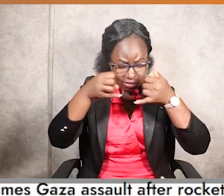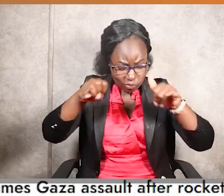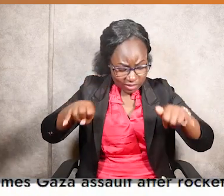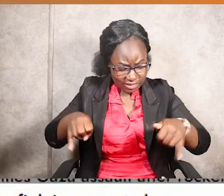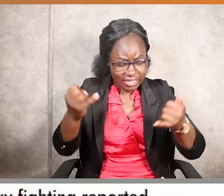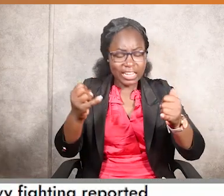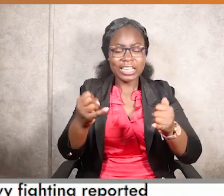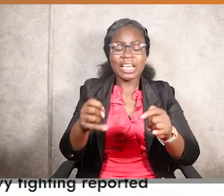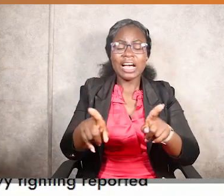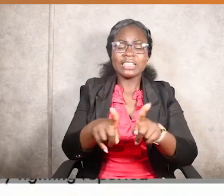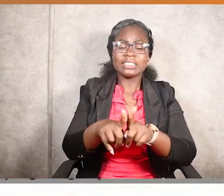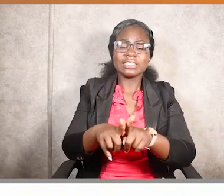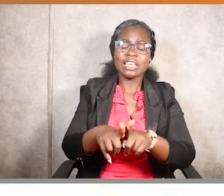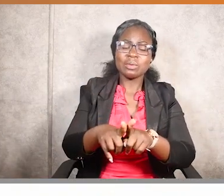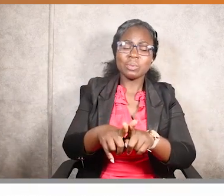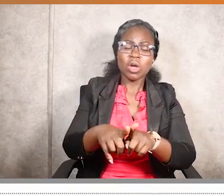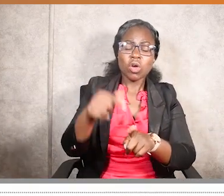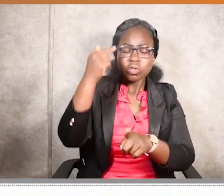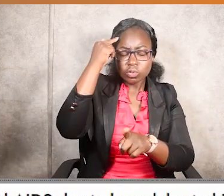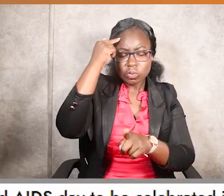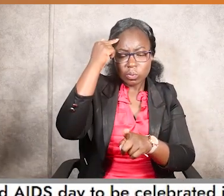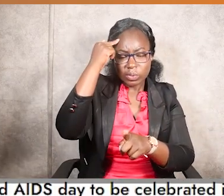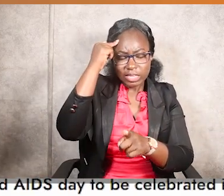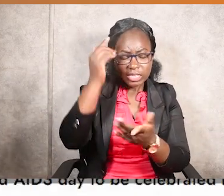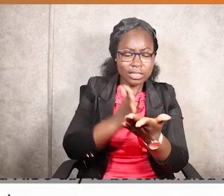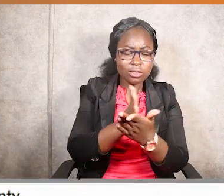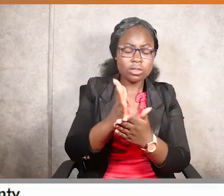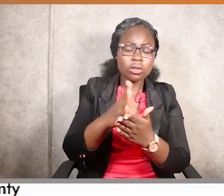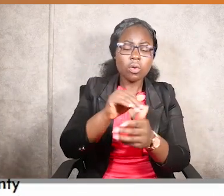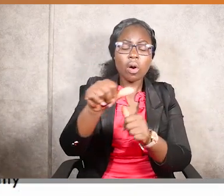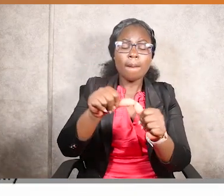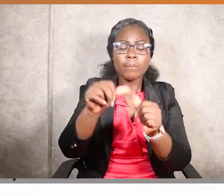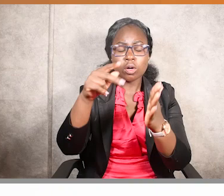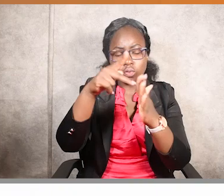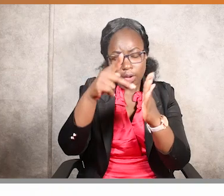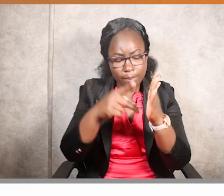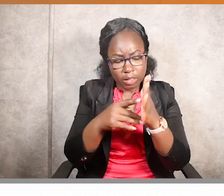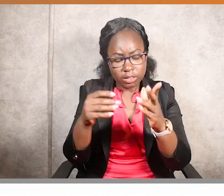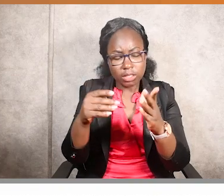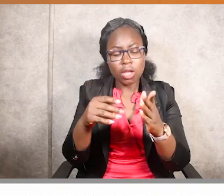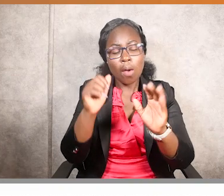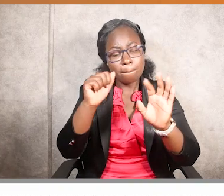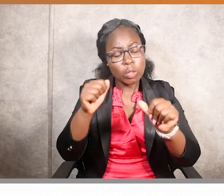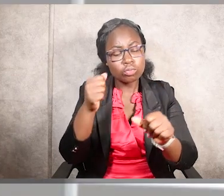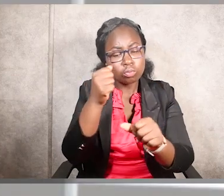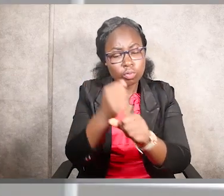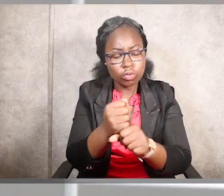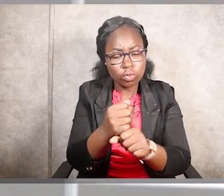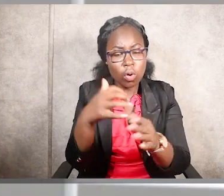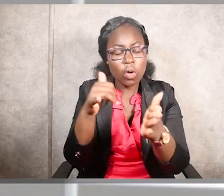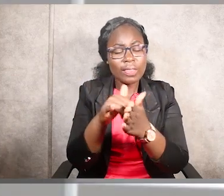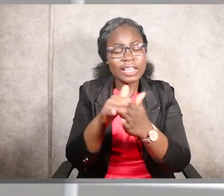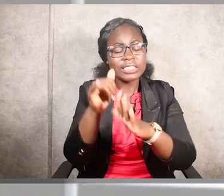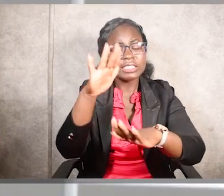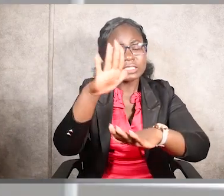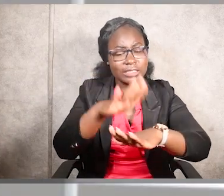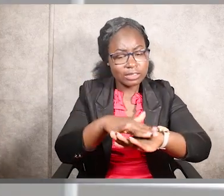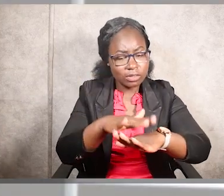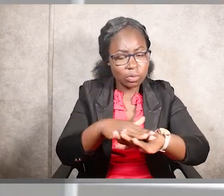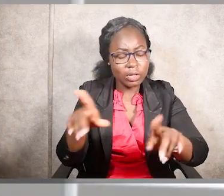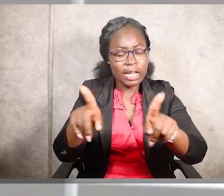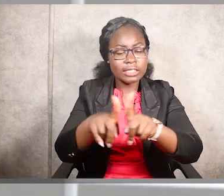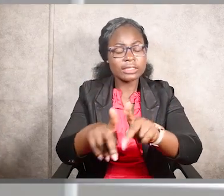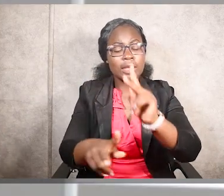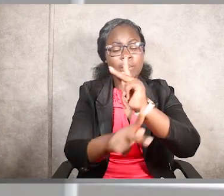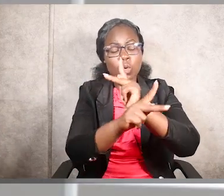through about a business initiative, about a project that you can be able to do that is sustainable, that